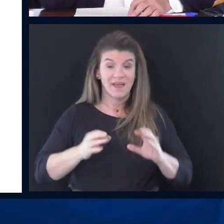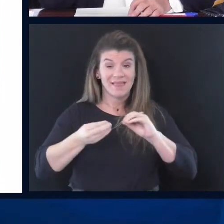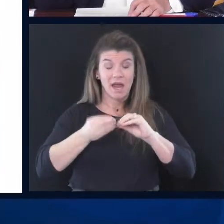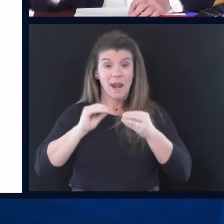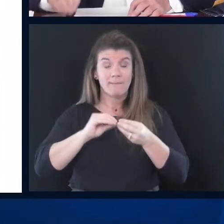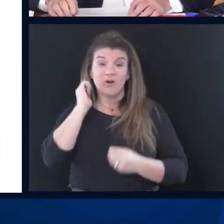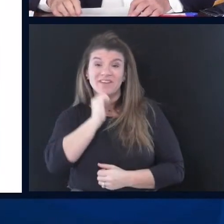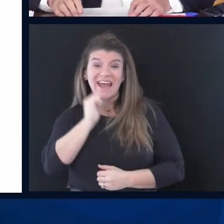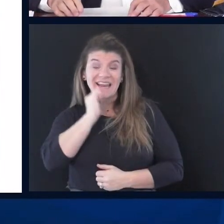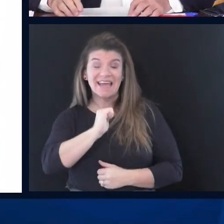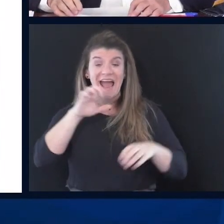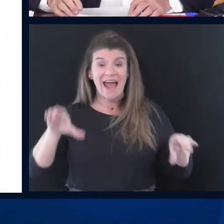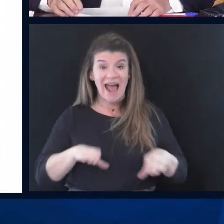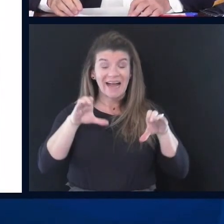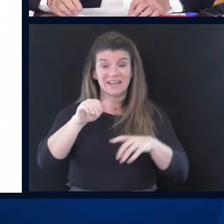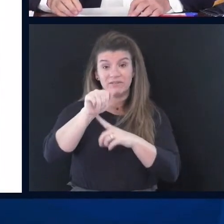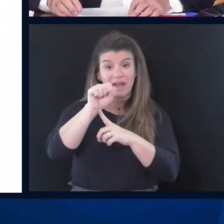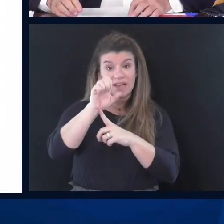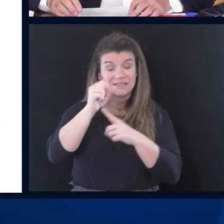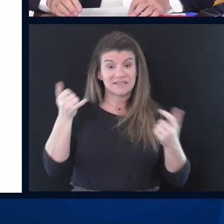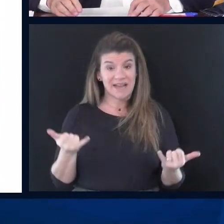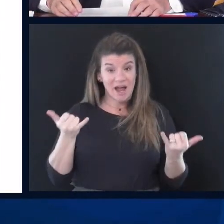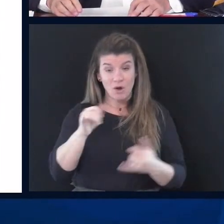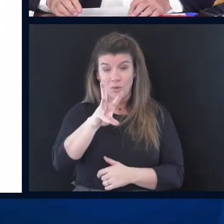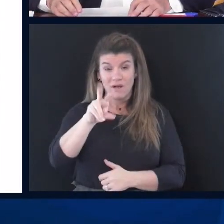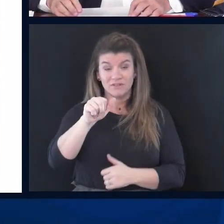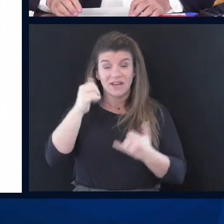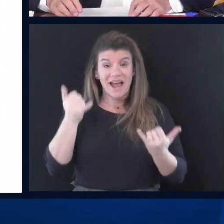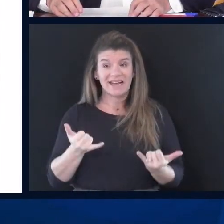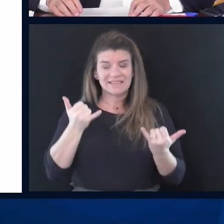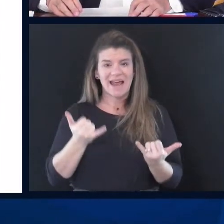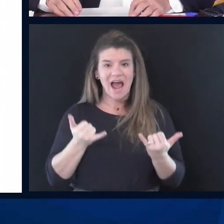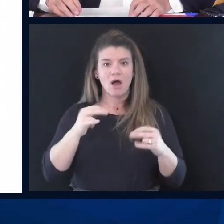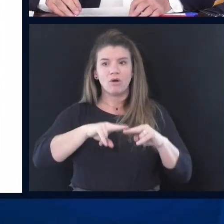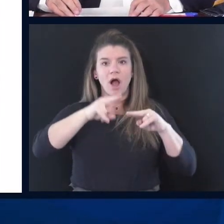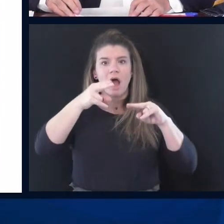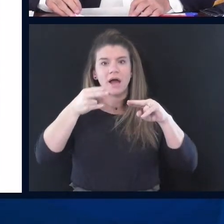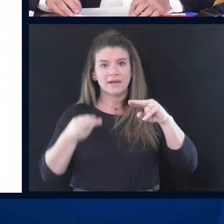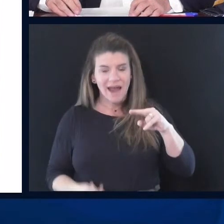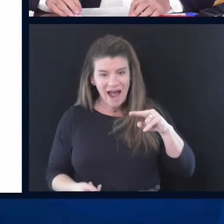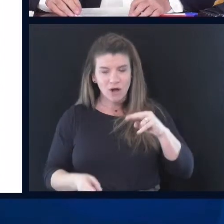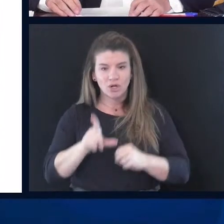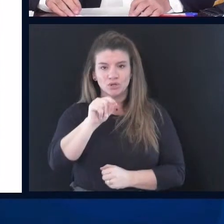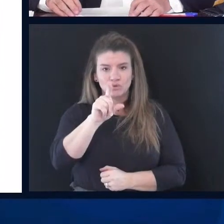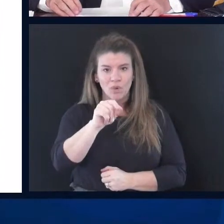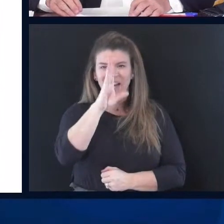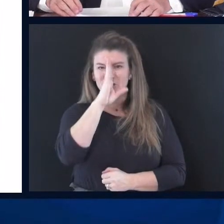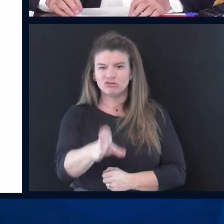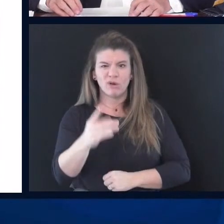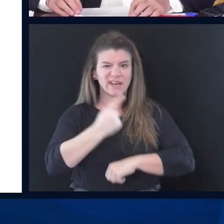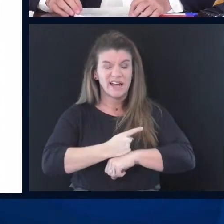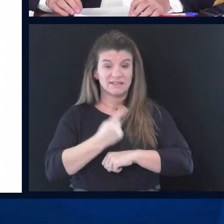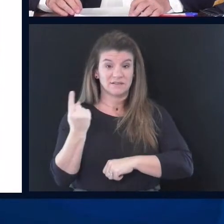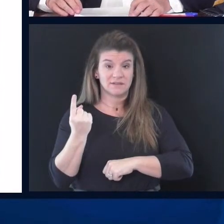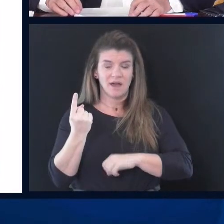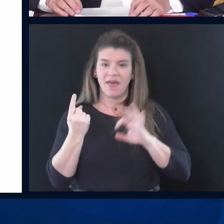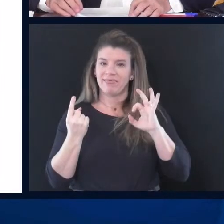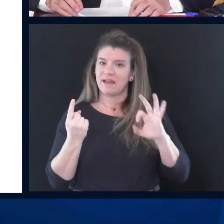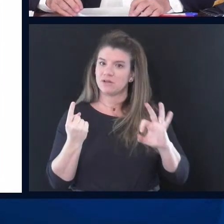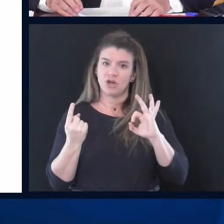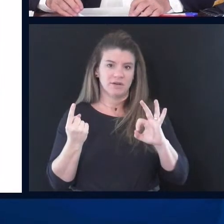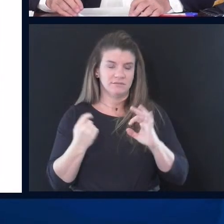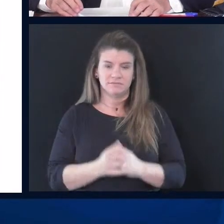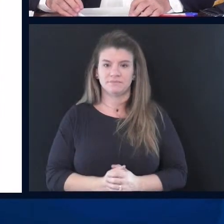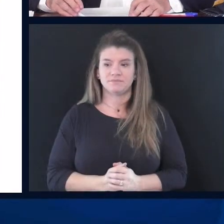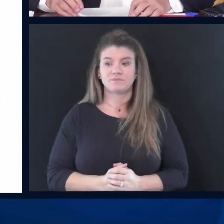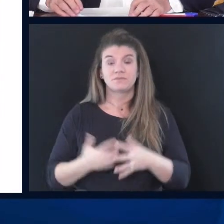of daily active cases in West Virginia has now gone down 20 straight days, and that's really good.